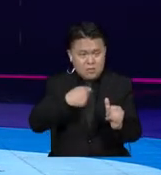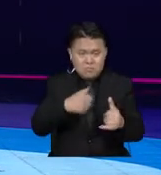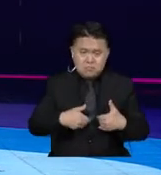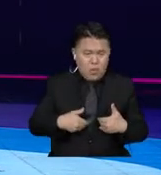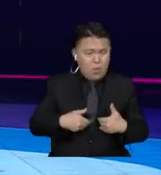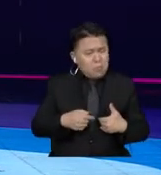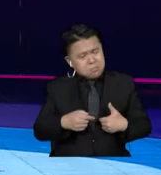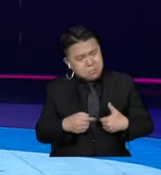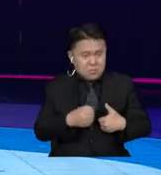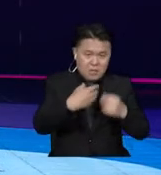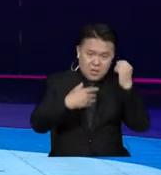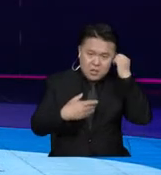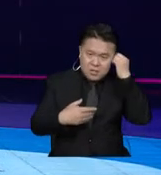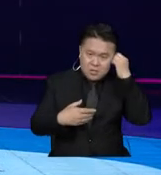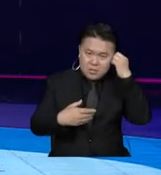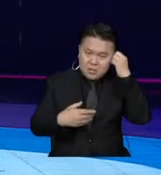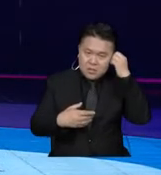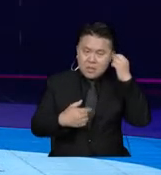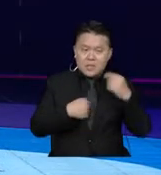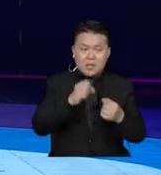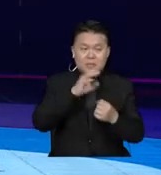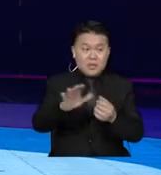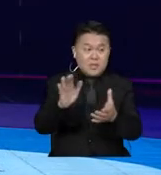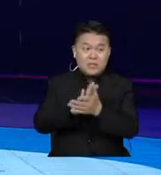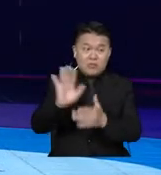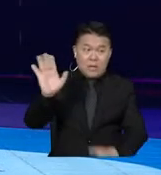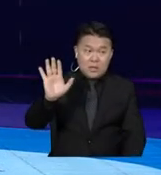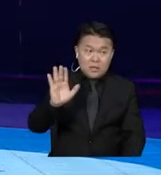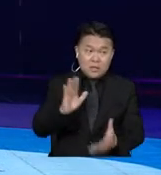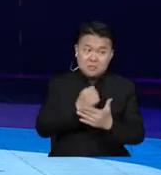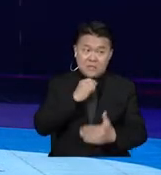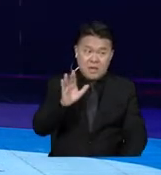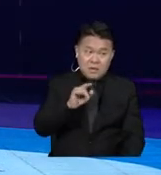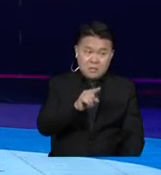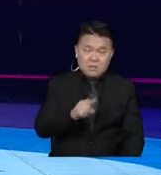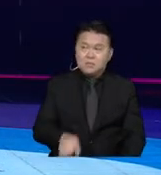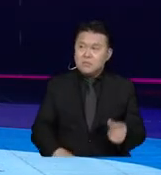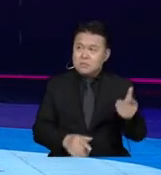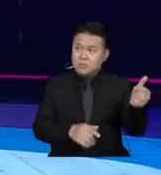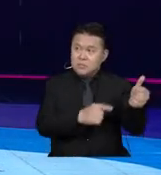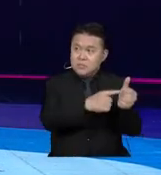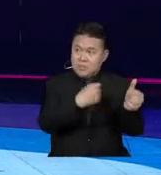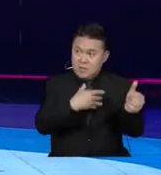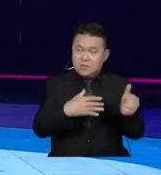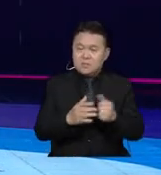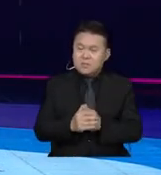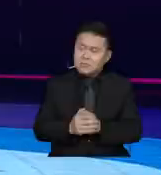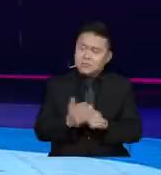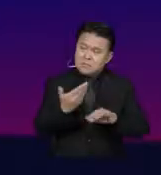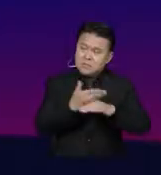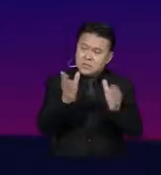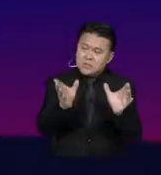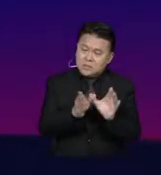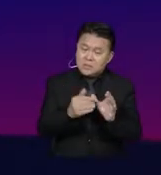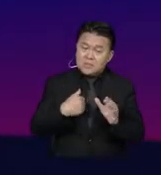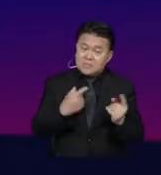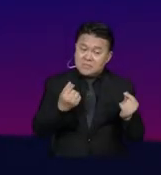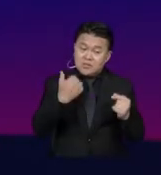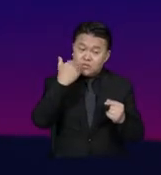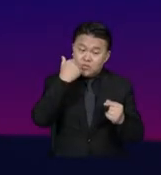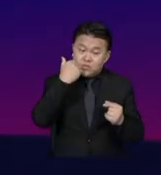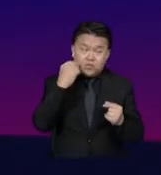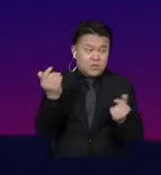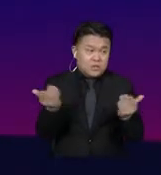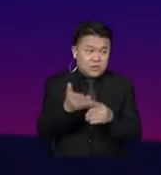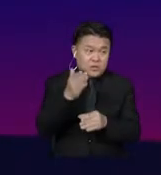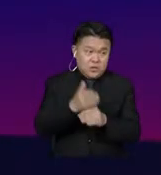he went to lunch with someone who was from the other party who does his job for this other